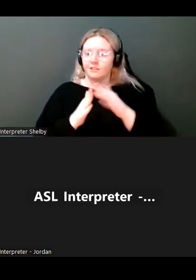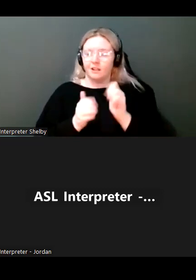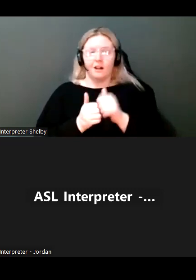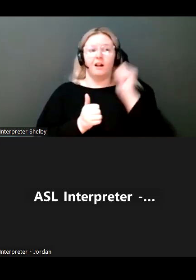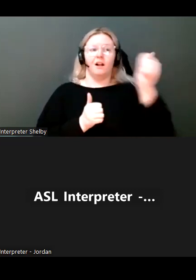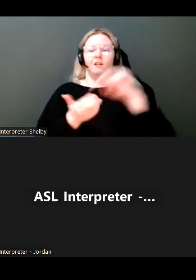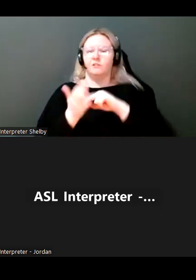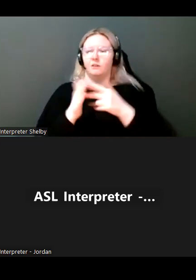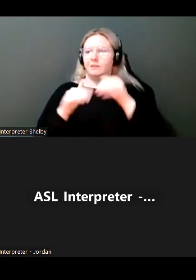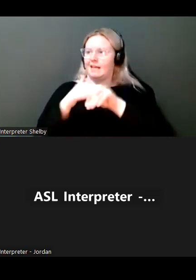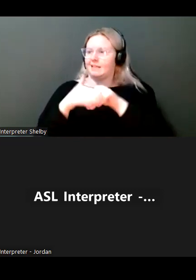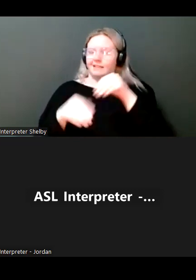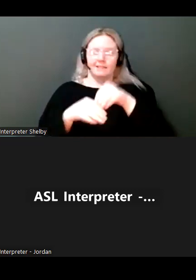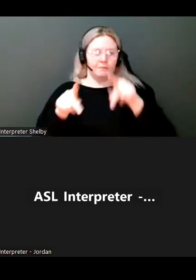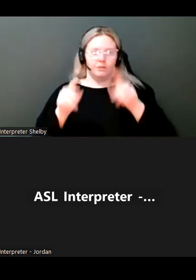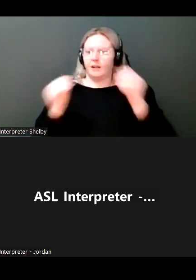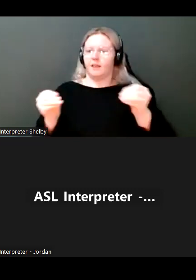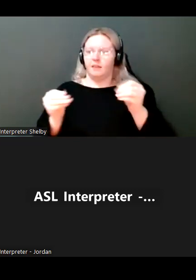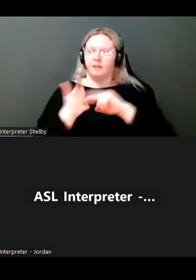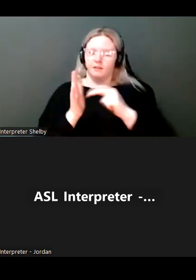in-person services there.